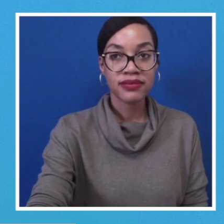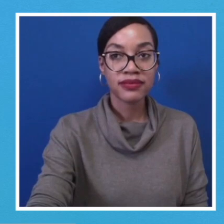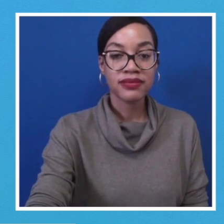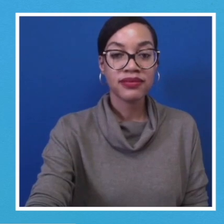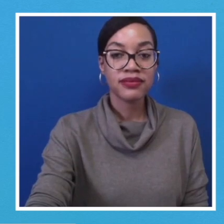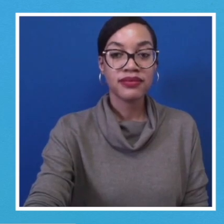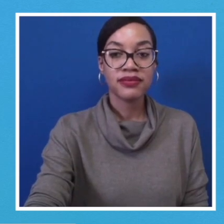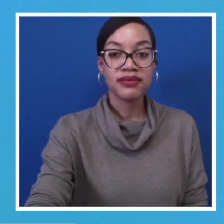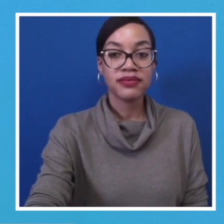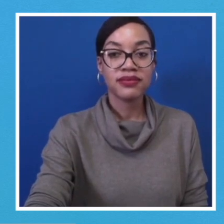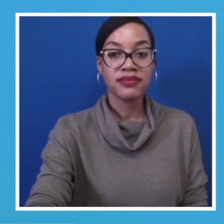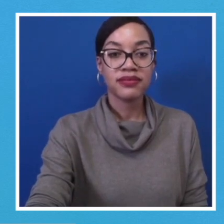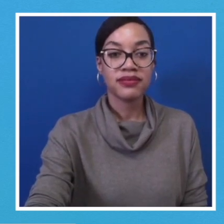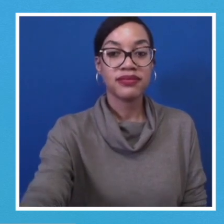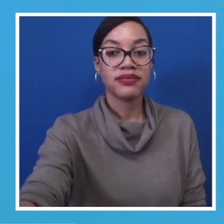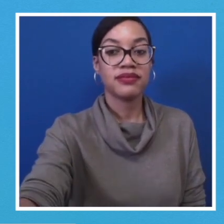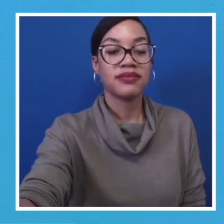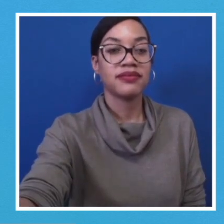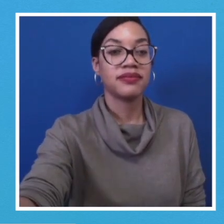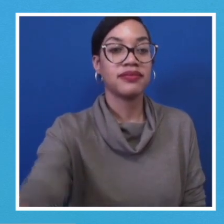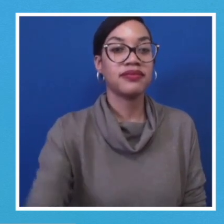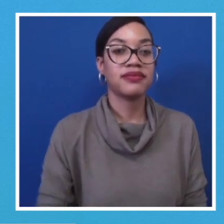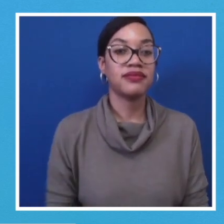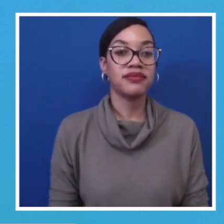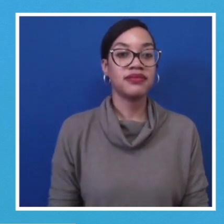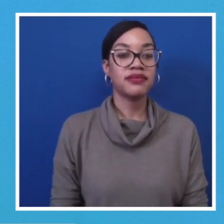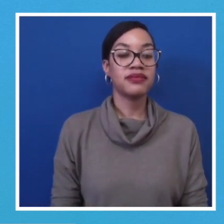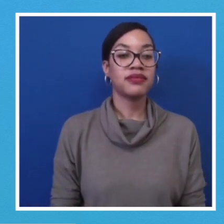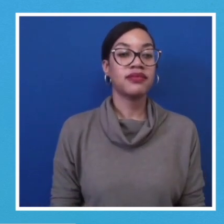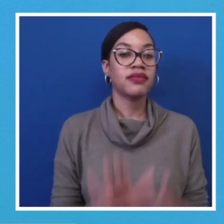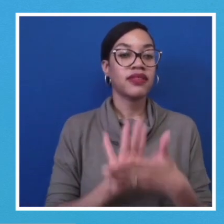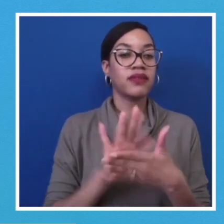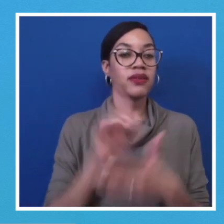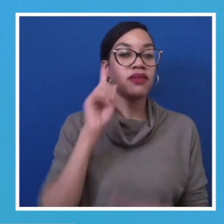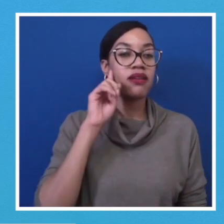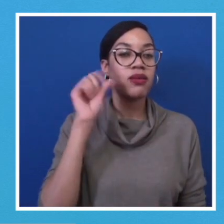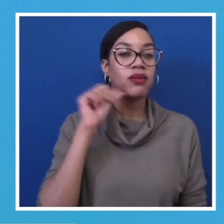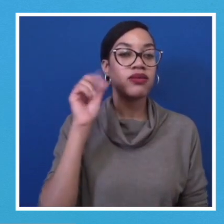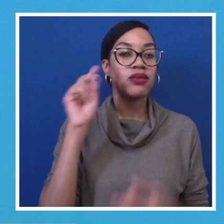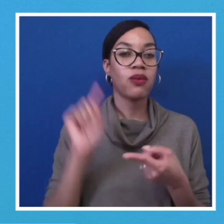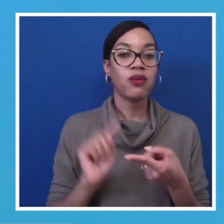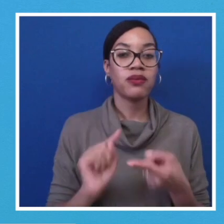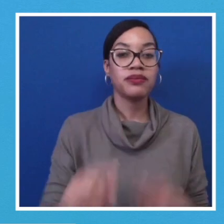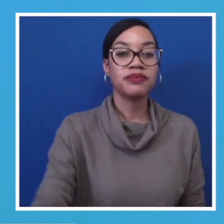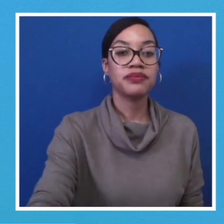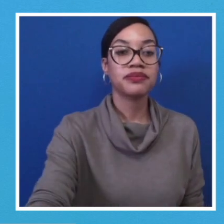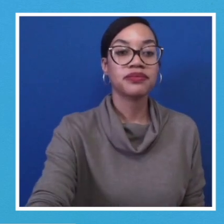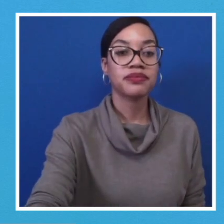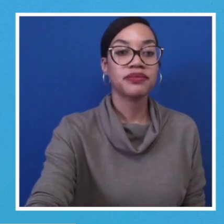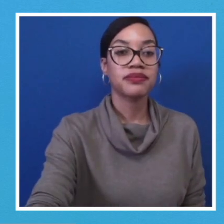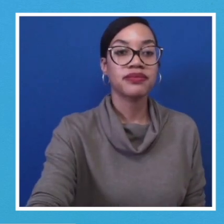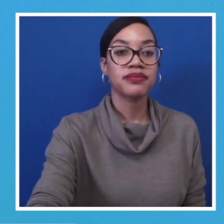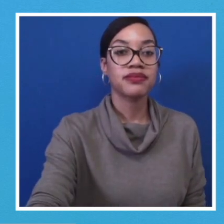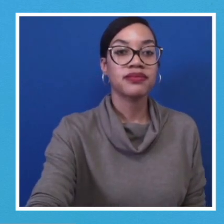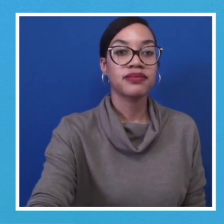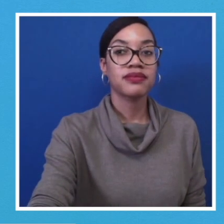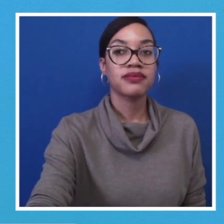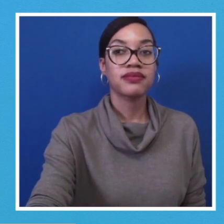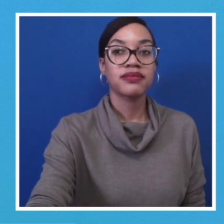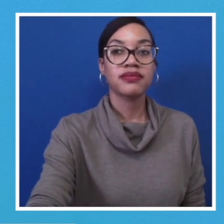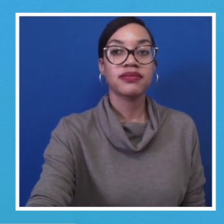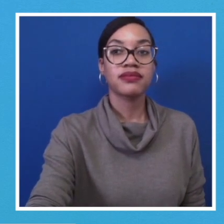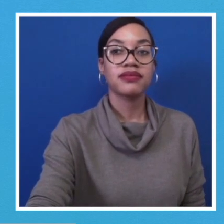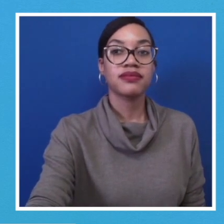sacred headwaters of the Wazinkwah River. But here's where it gets complicated. The Supreme Court of Canada recognized